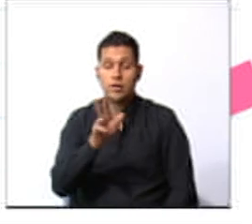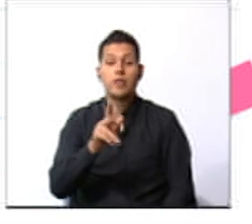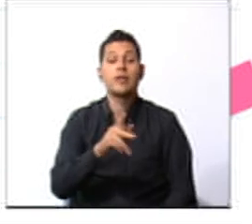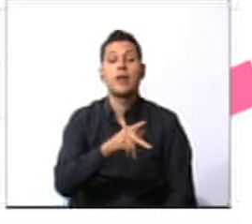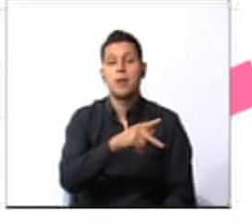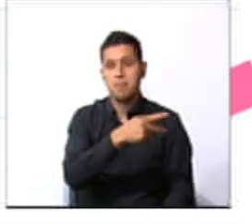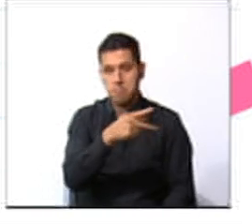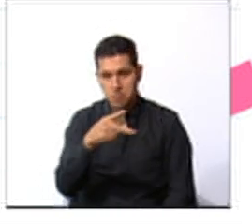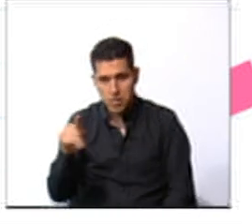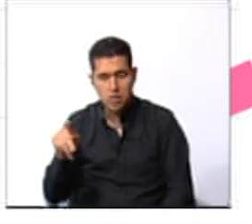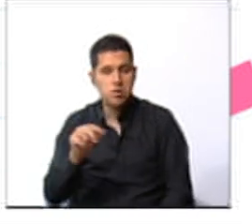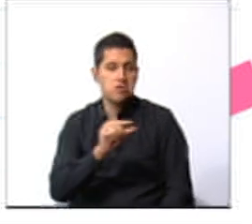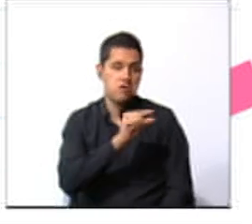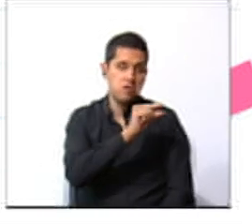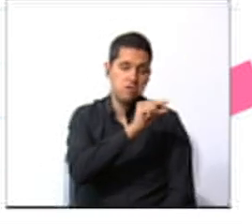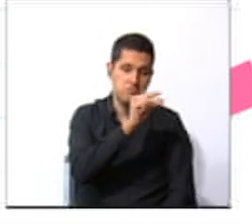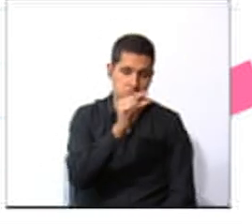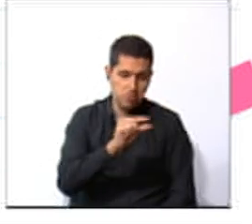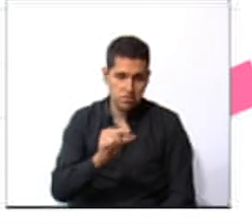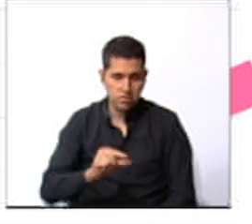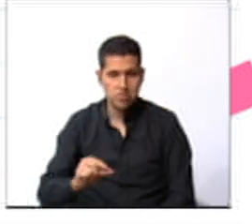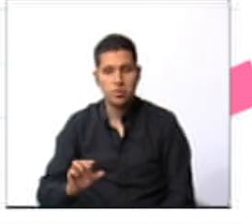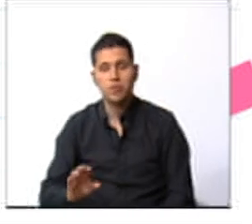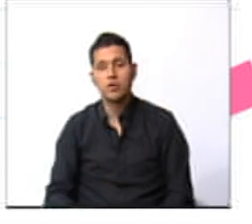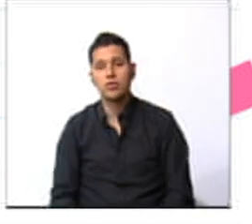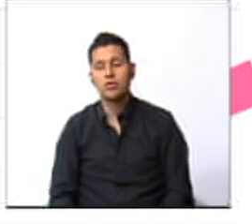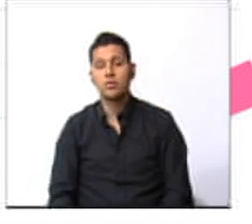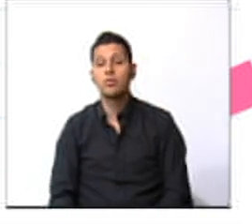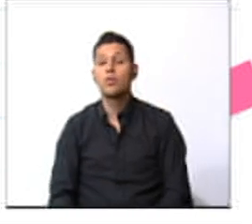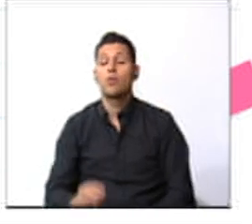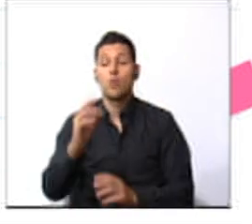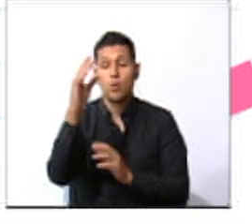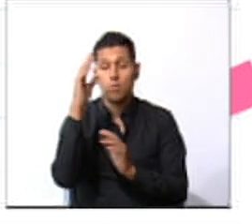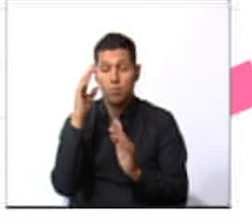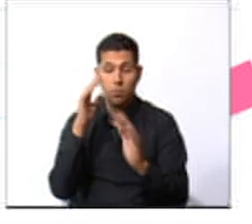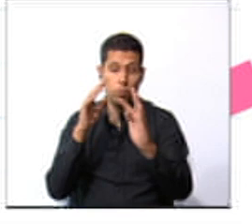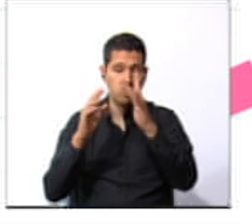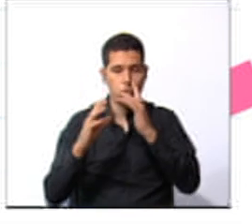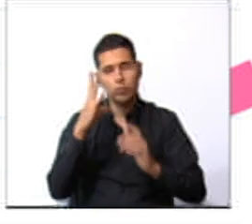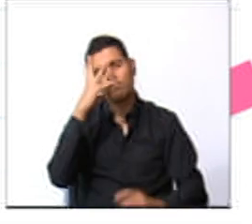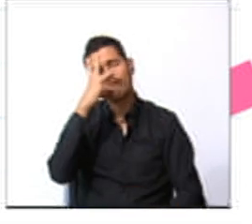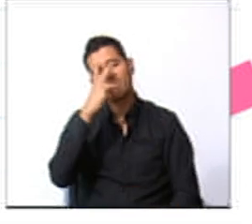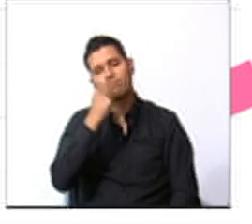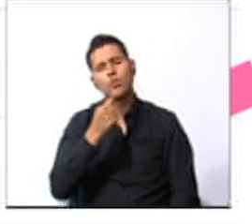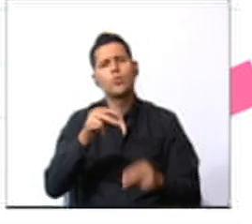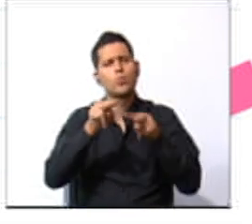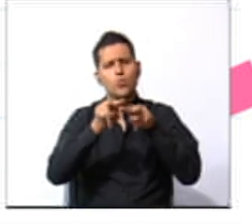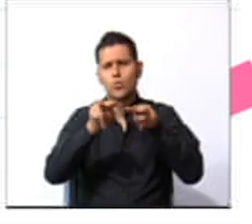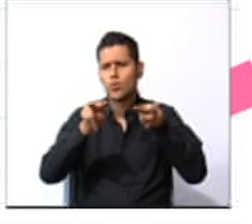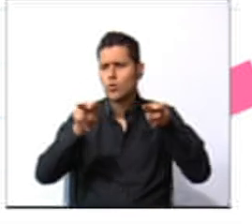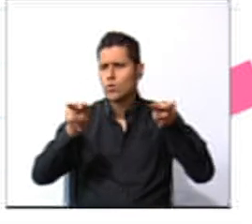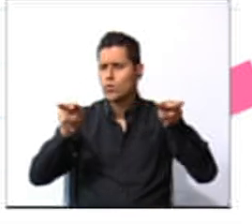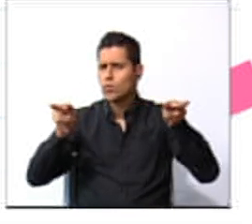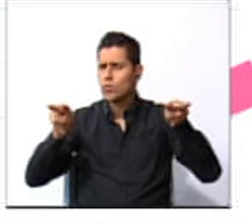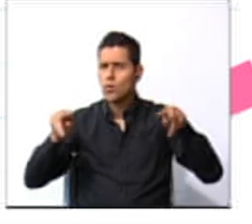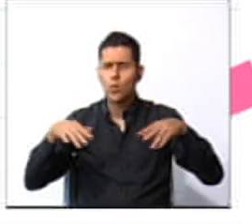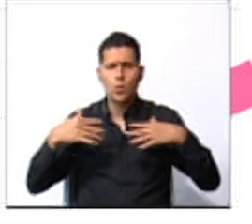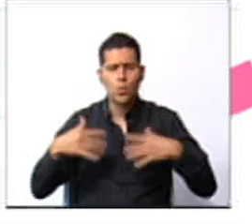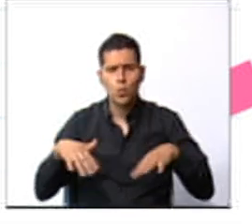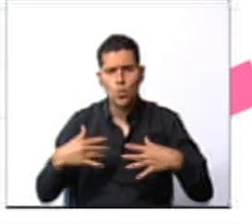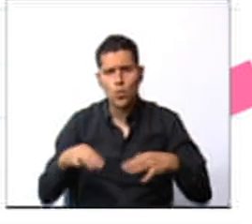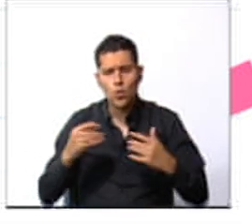meandering rivers, magnificent rainforest, panoramic vistas, and incredible